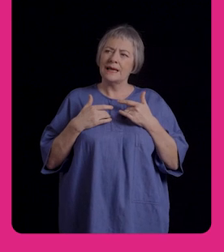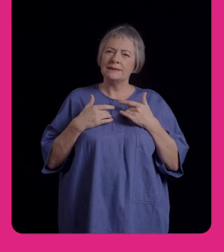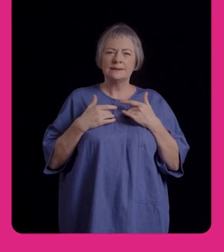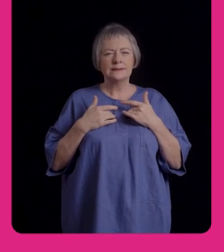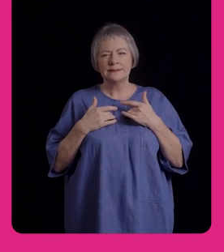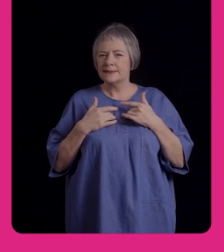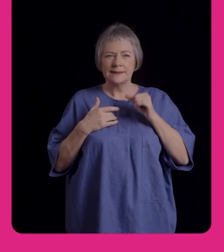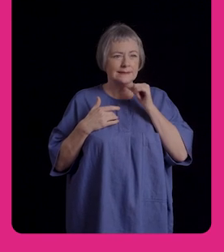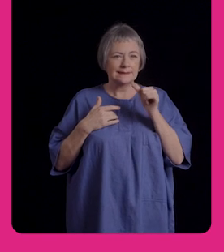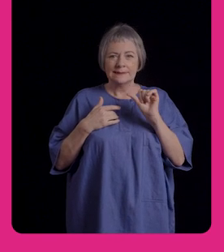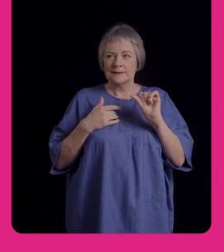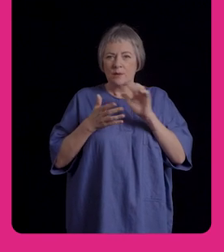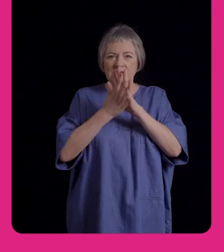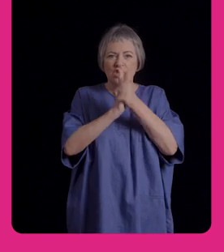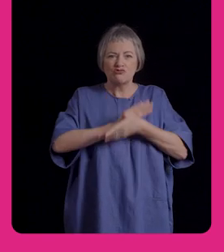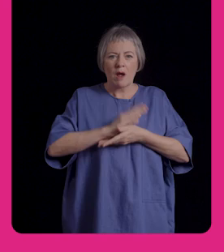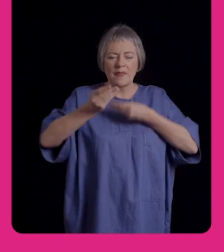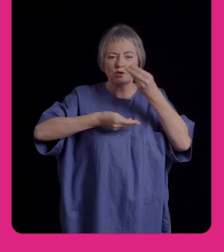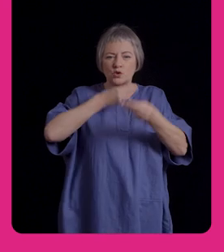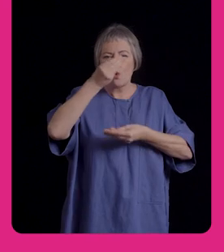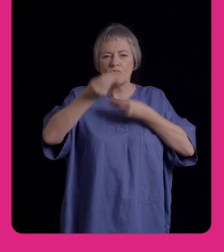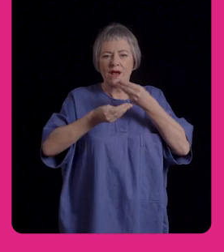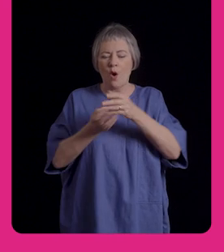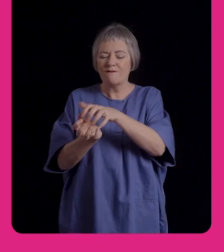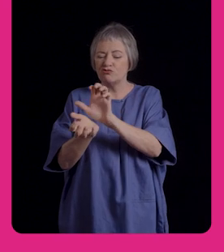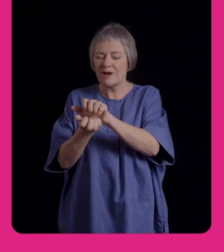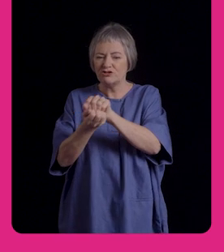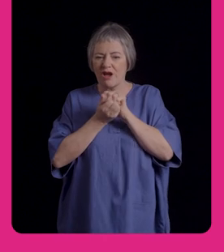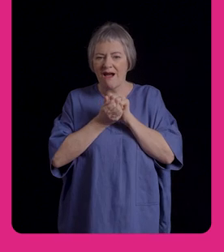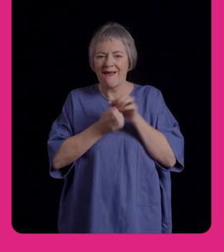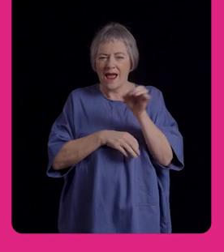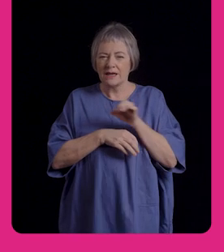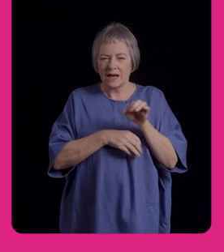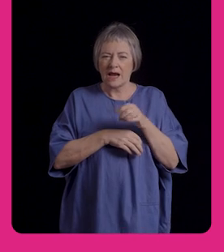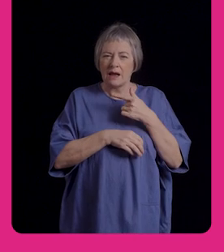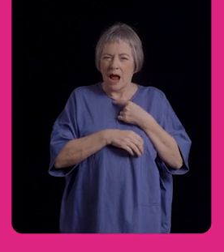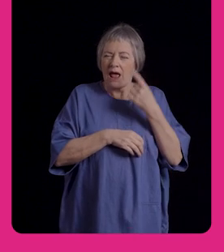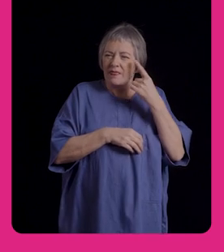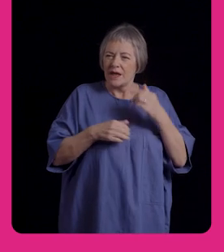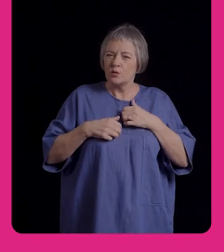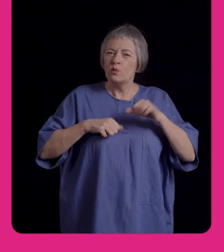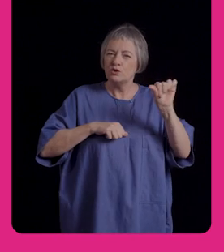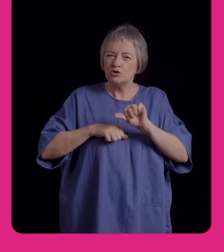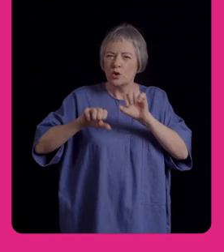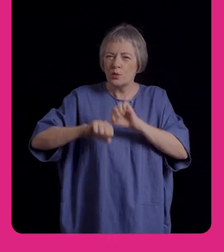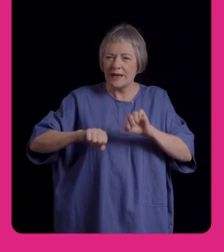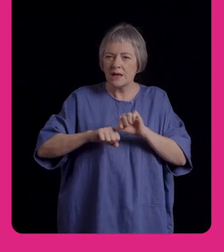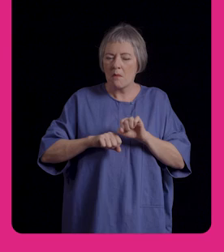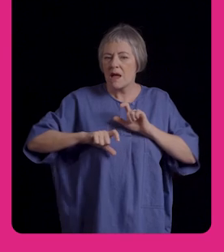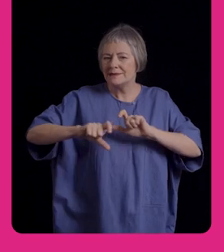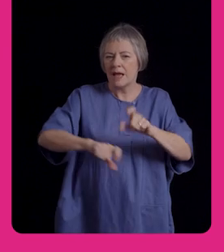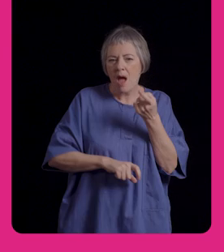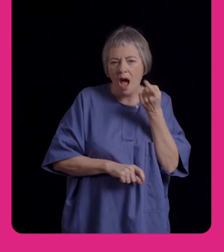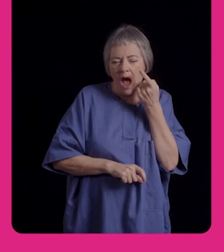senses, you know, that we are not supposed to disrupt the story of Treasure Island, I would be inclined to wait, but keep an eye on